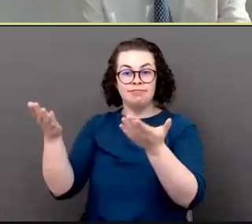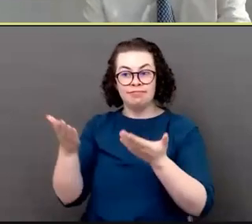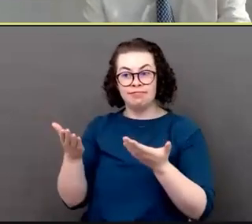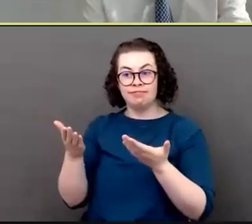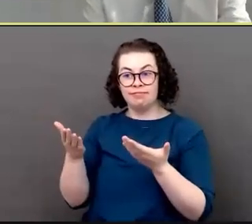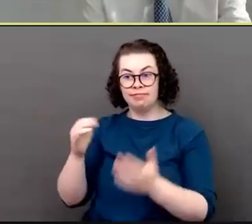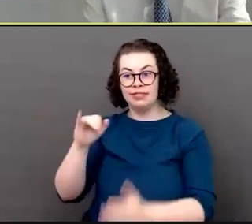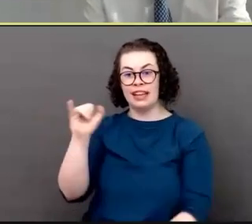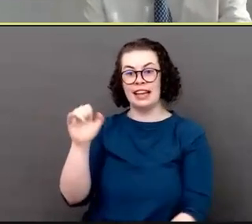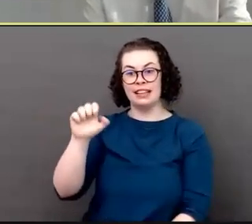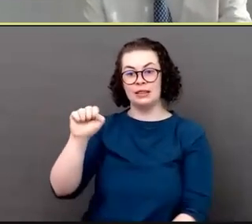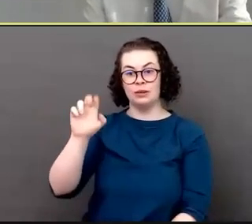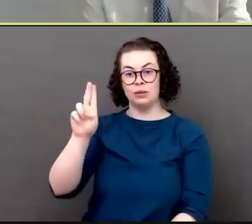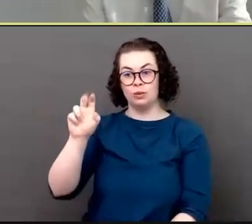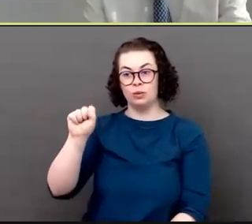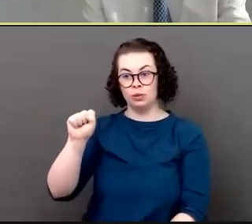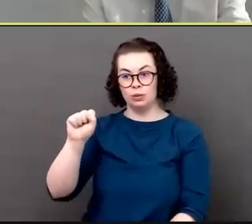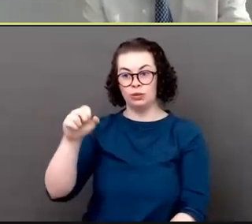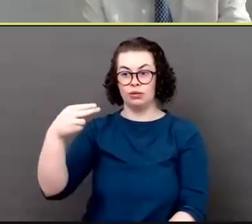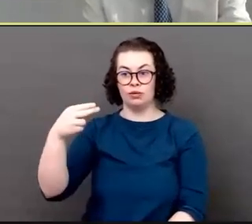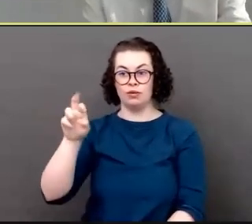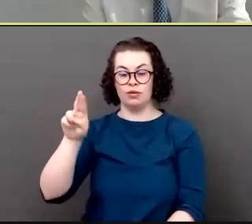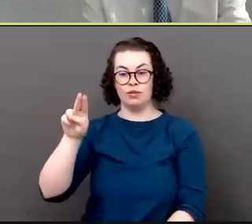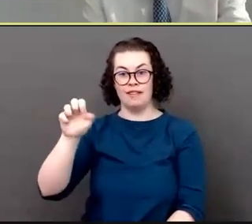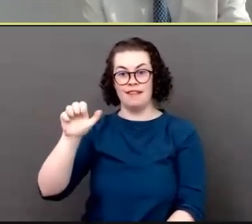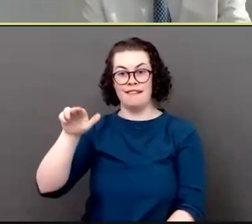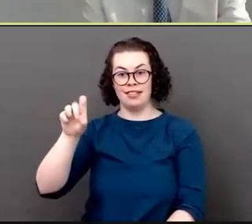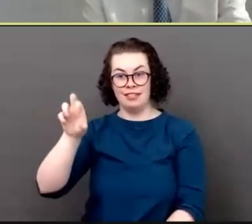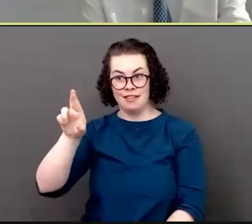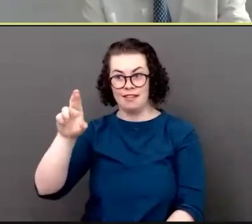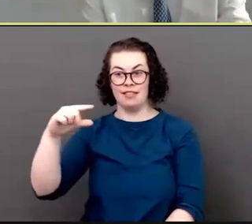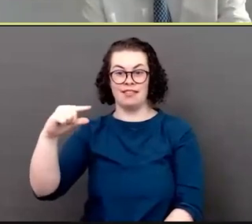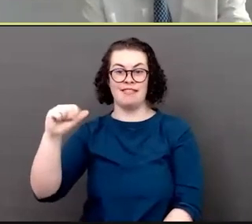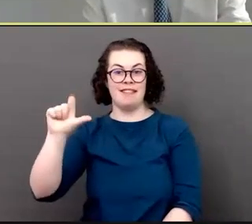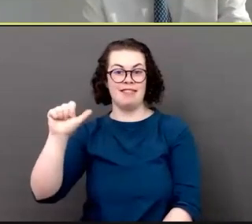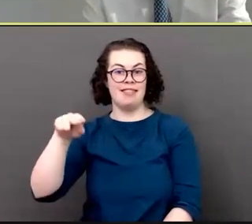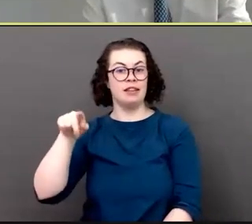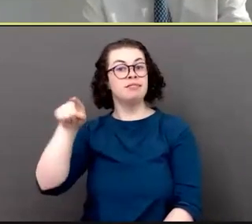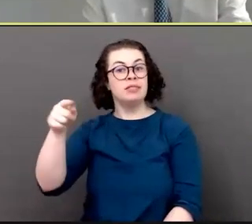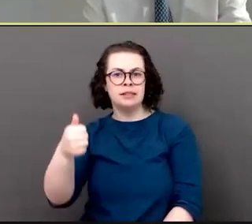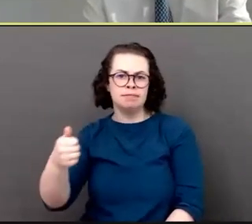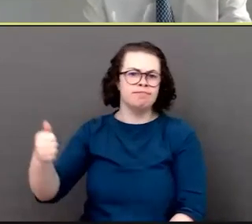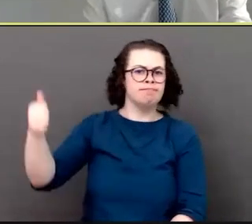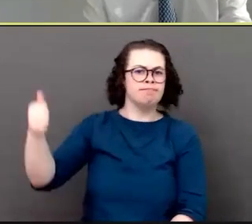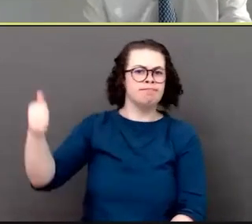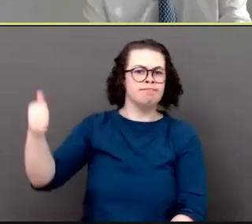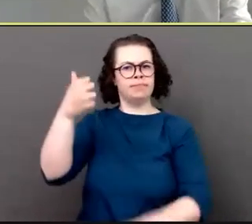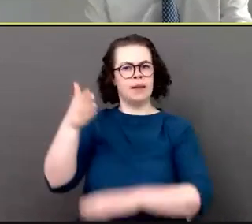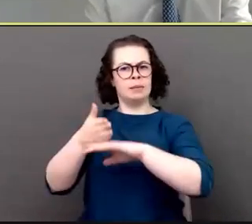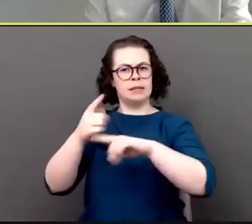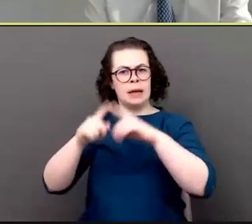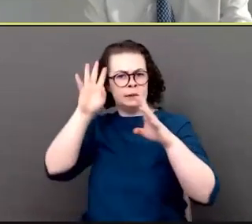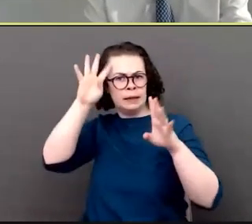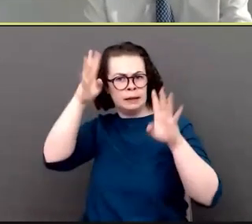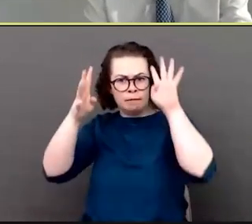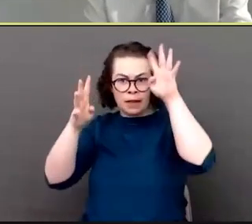Jesus Hernandez Galan, who, in addition to Director of Accessibility and Innovation in Fundación 11,